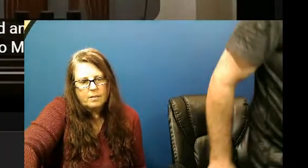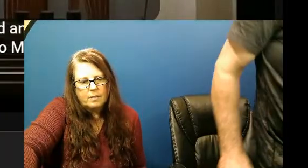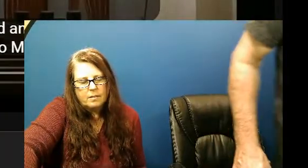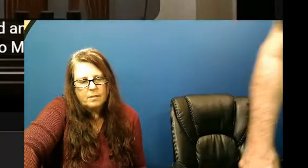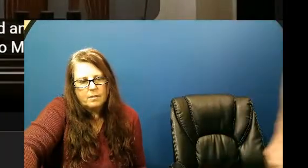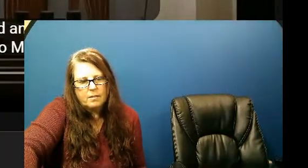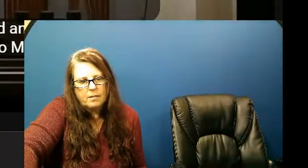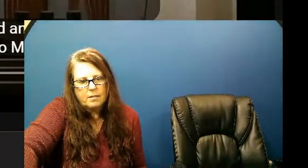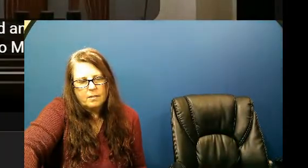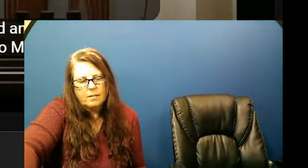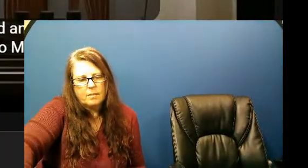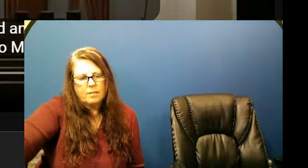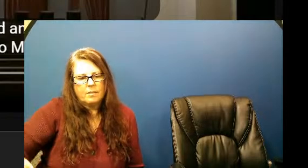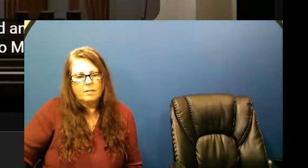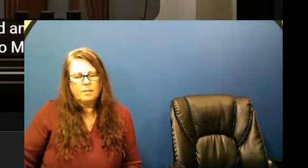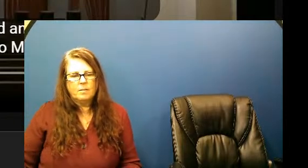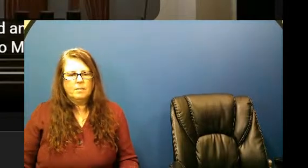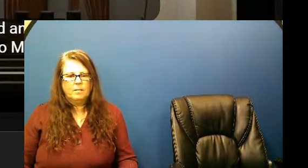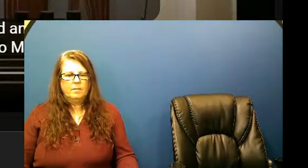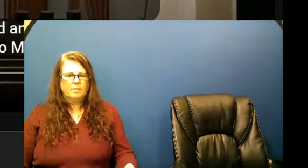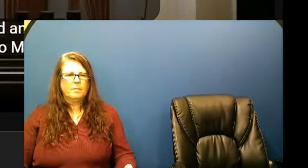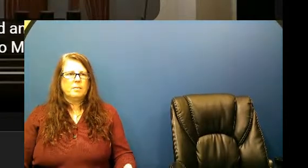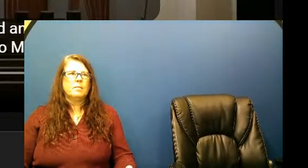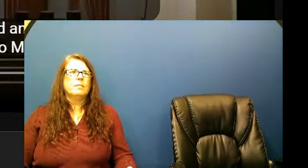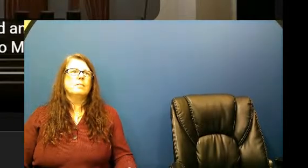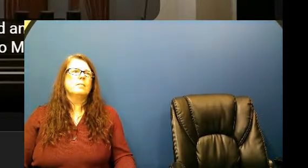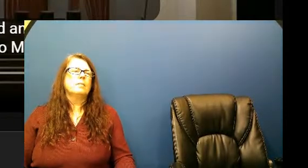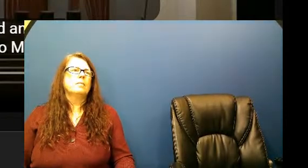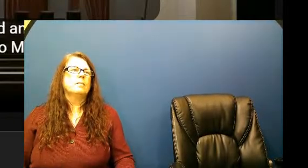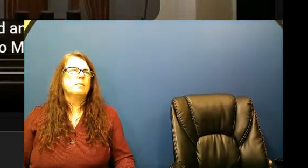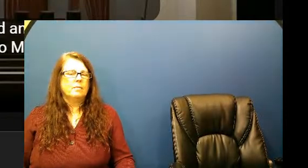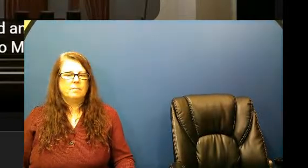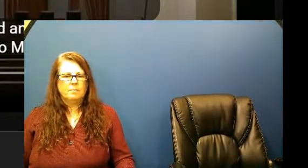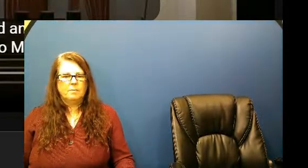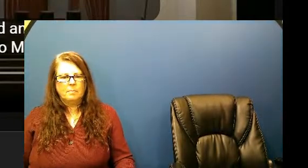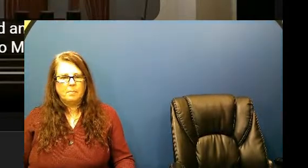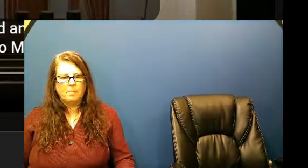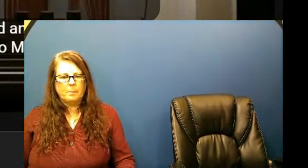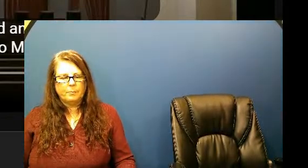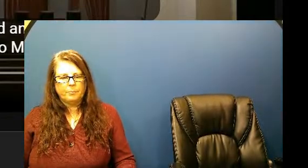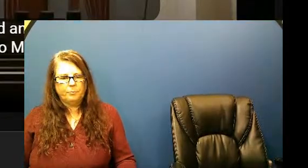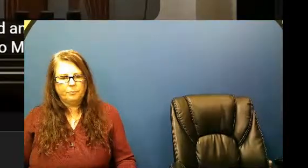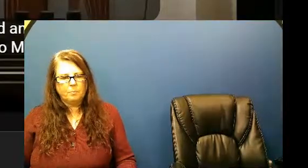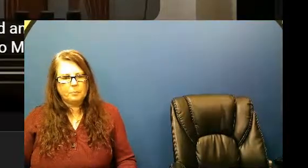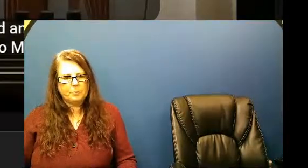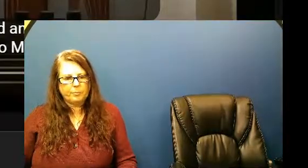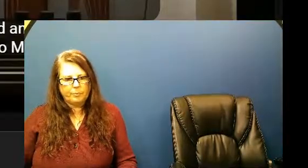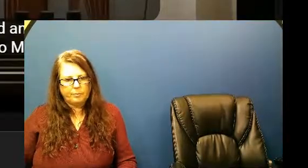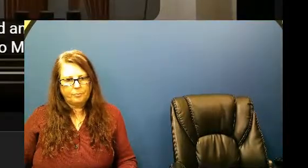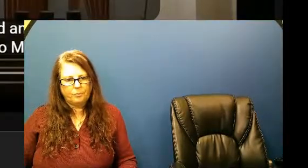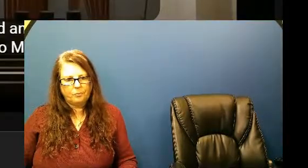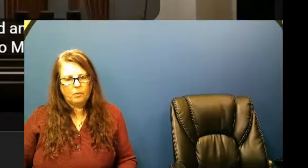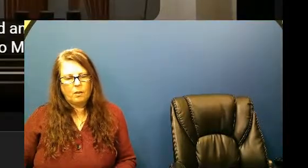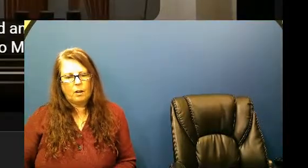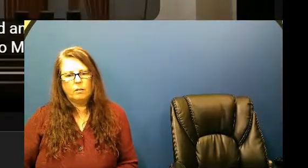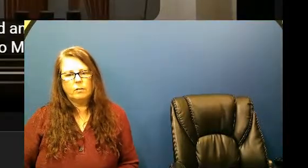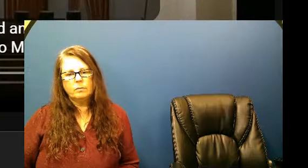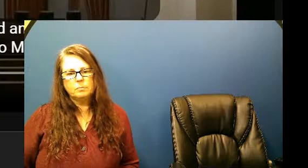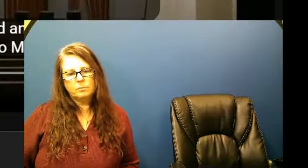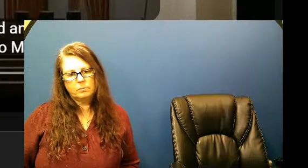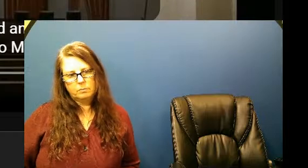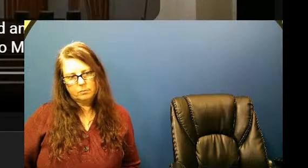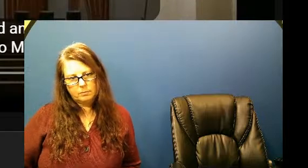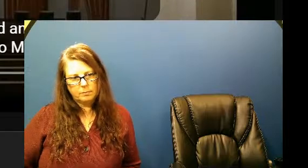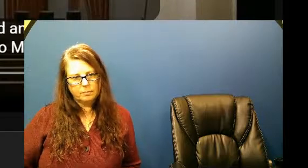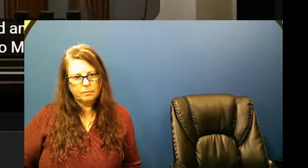choosing from everything that's available on the open market. So let me answer that question in two parts from the